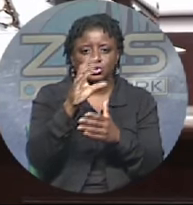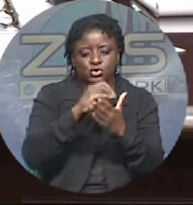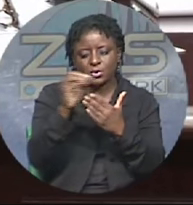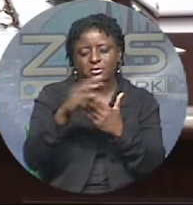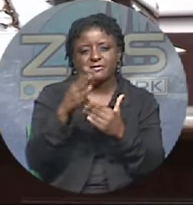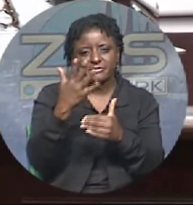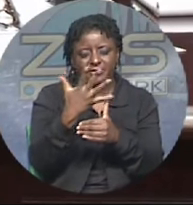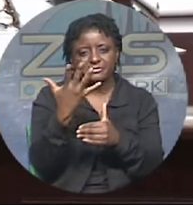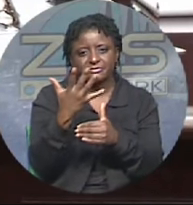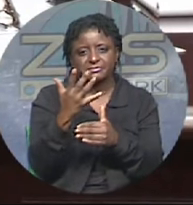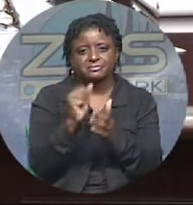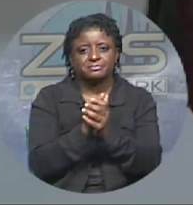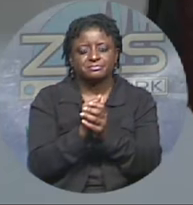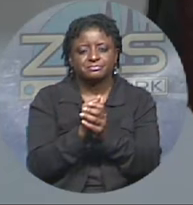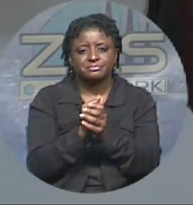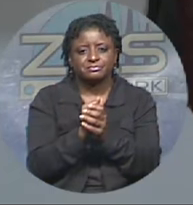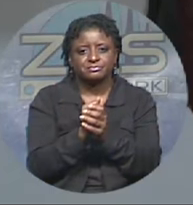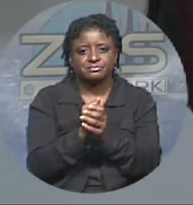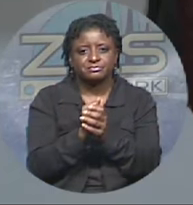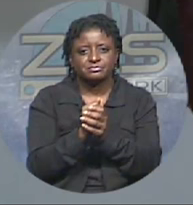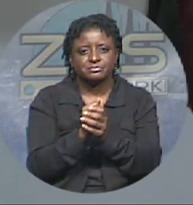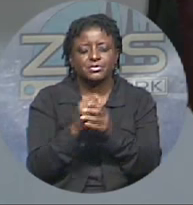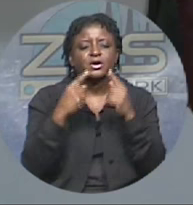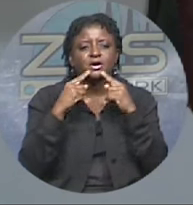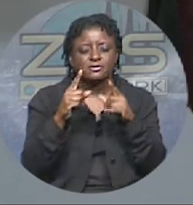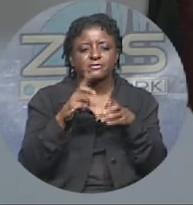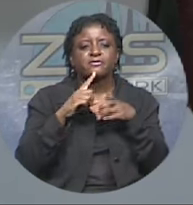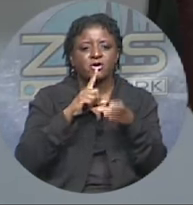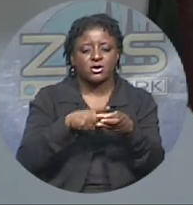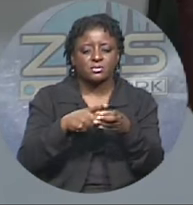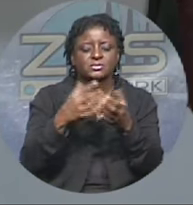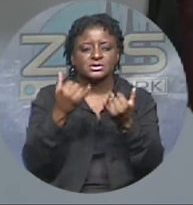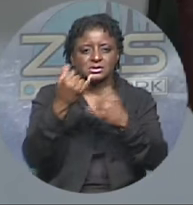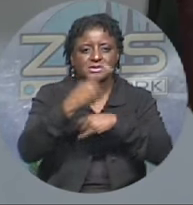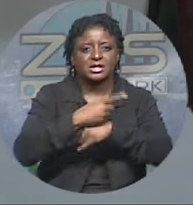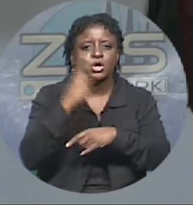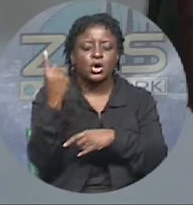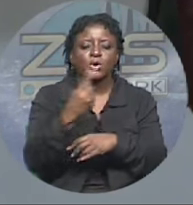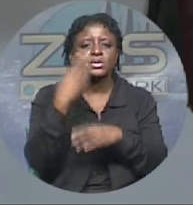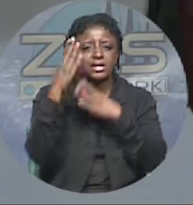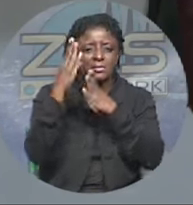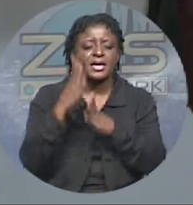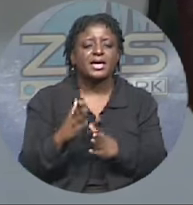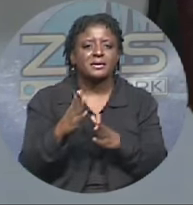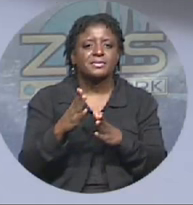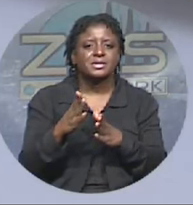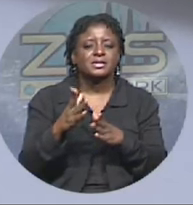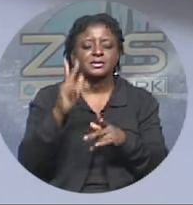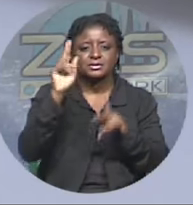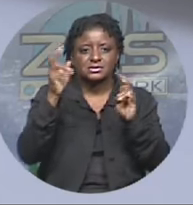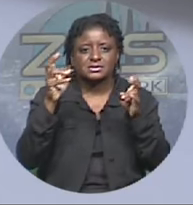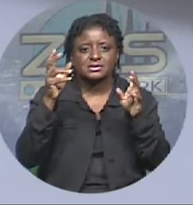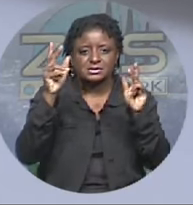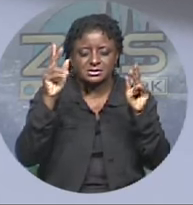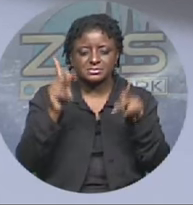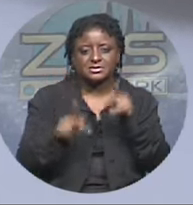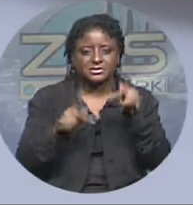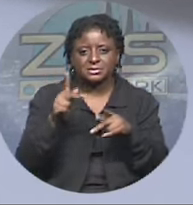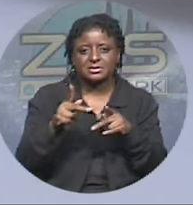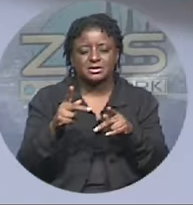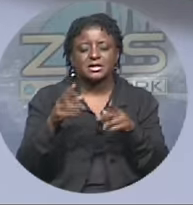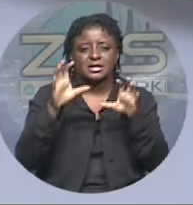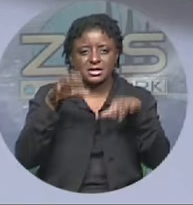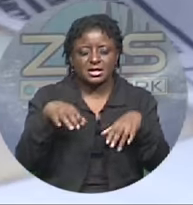press conference Monday morning. Mr. Hall is reminding that only Bahamian citizens are entitled to vote, and only authentic